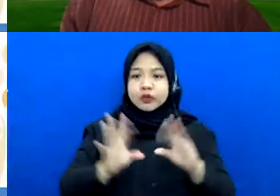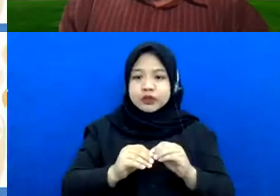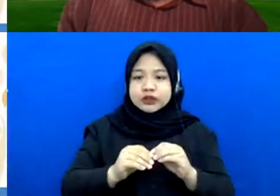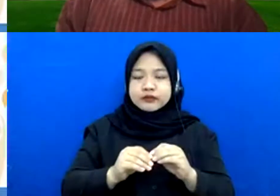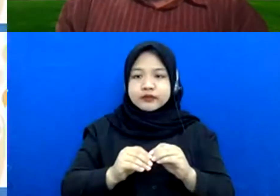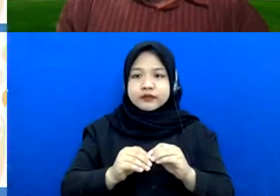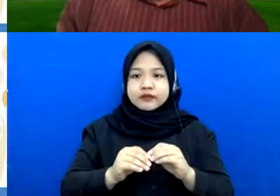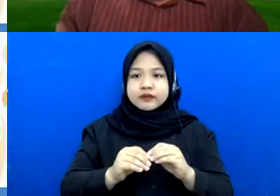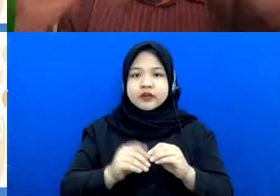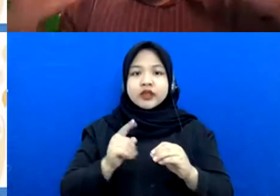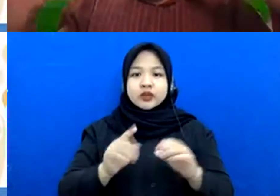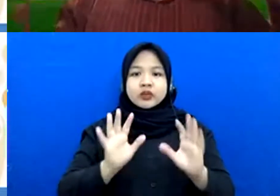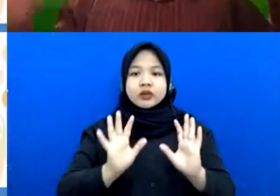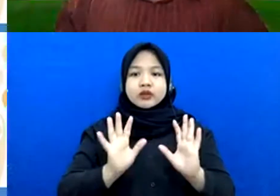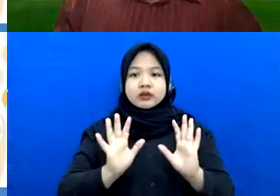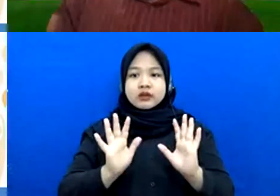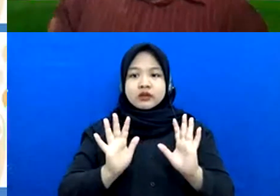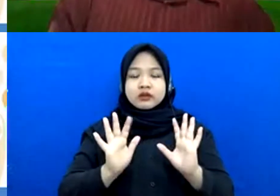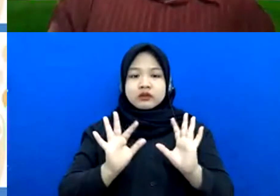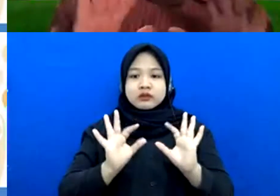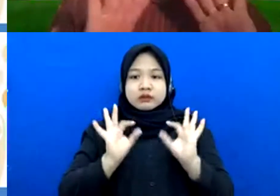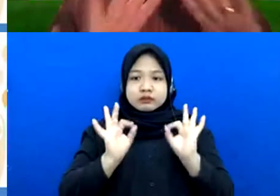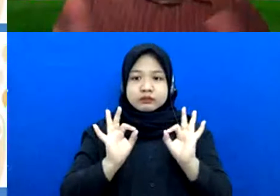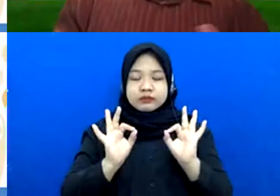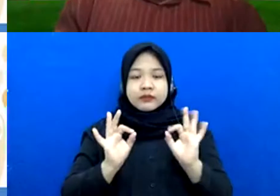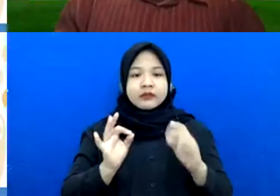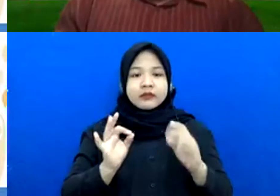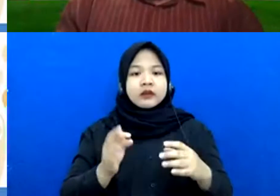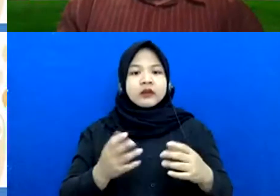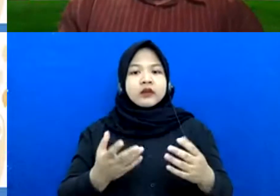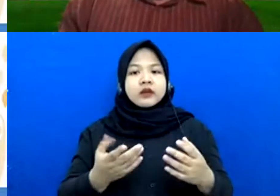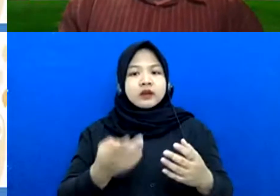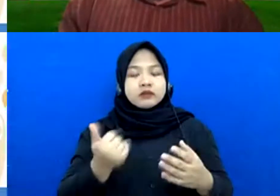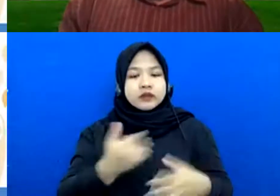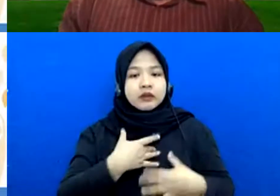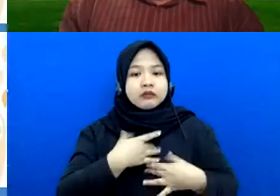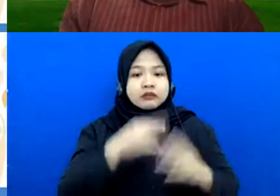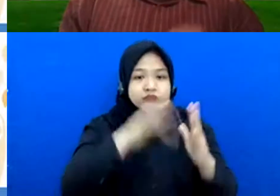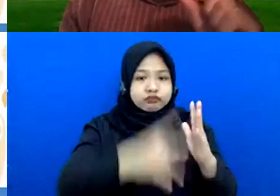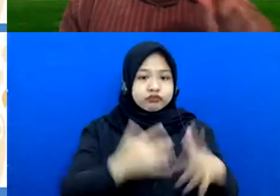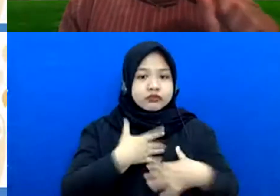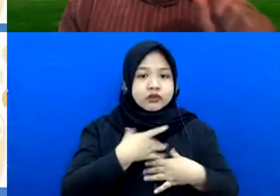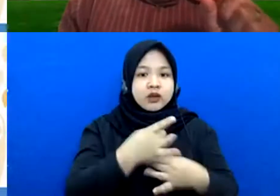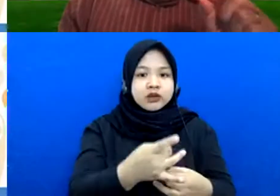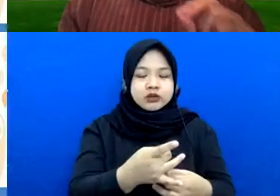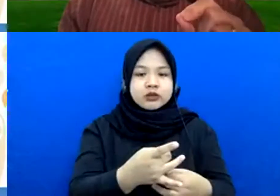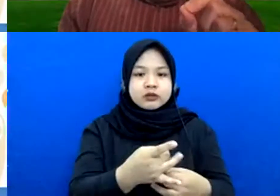all. Okay, it's going to be an interesting study.